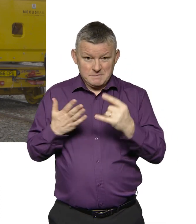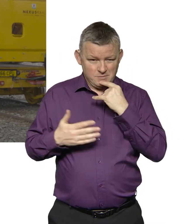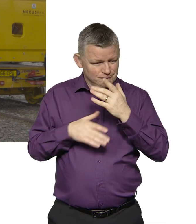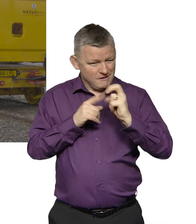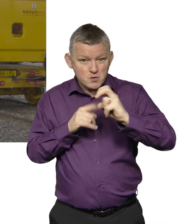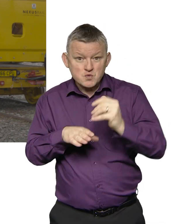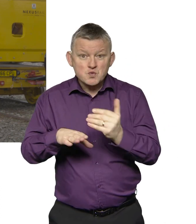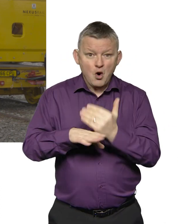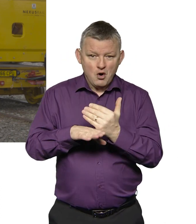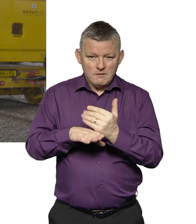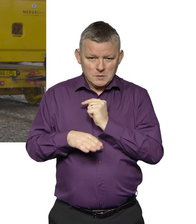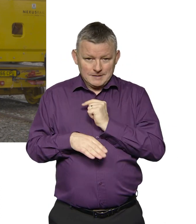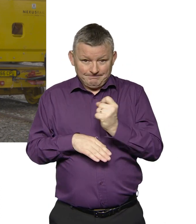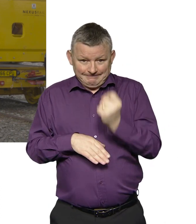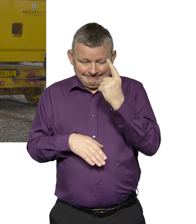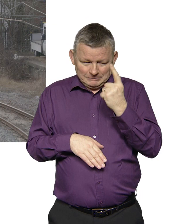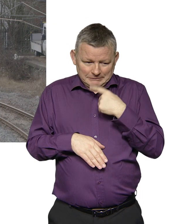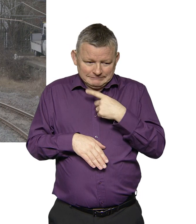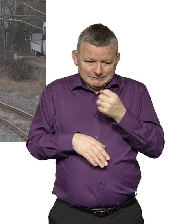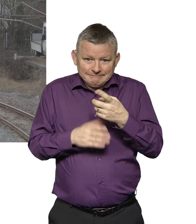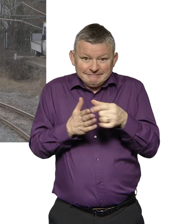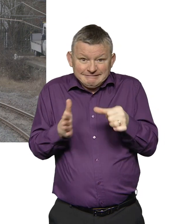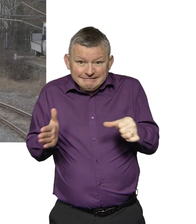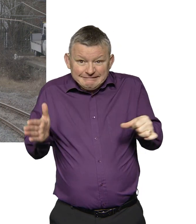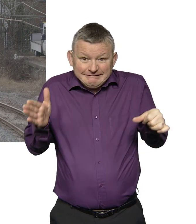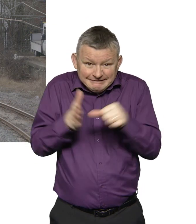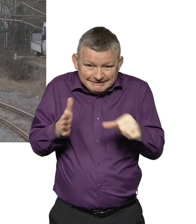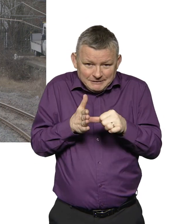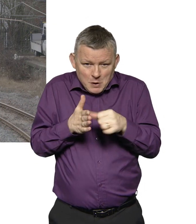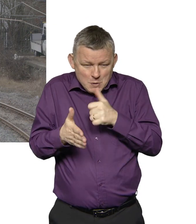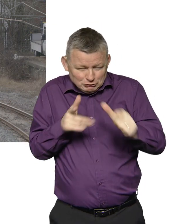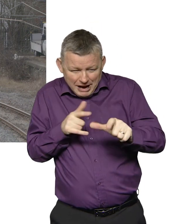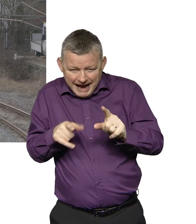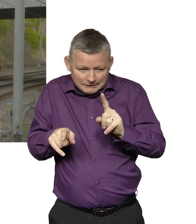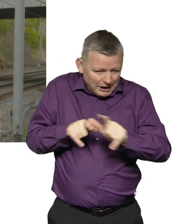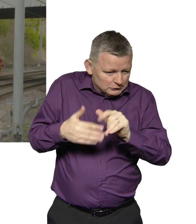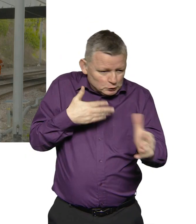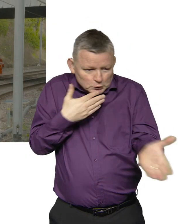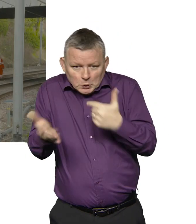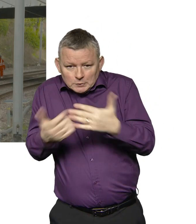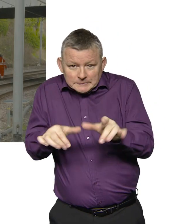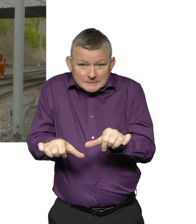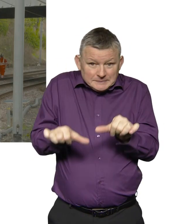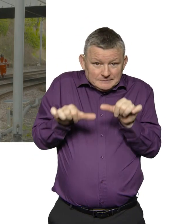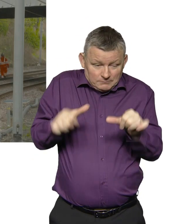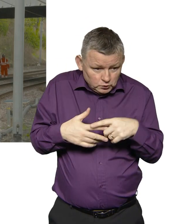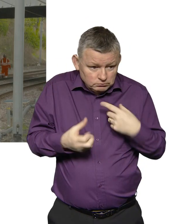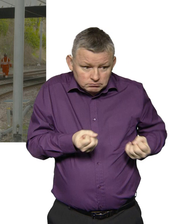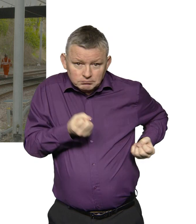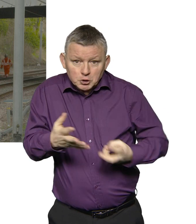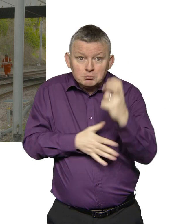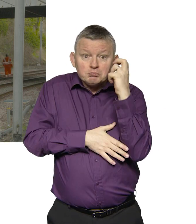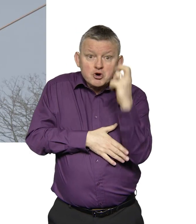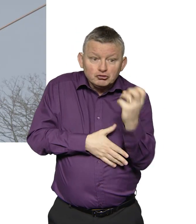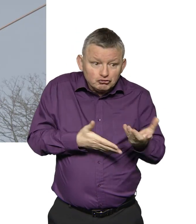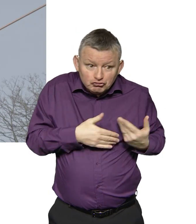as many people travelling to work. And that's what we do. We understand that it causes disruption for our customers, and we always try to make it as short